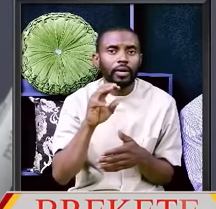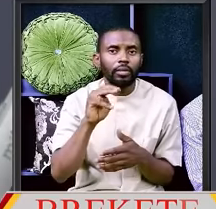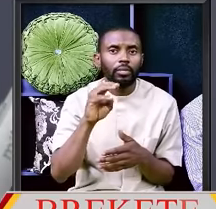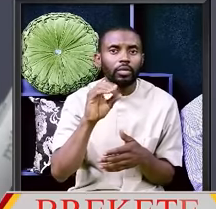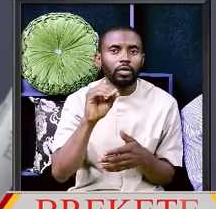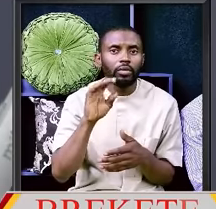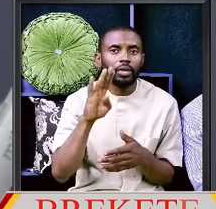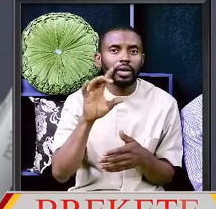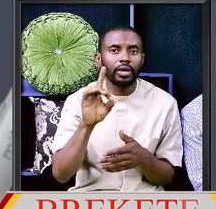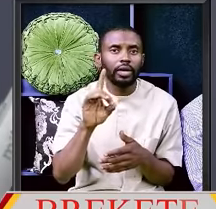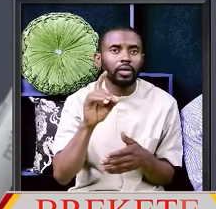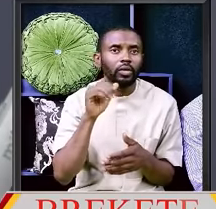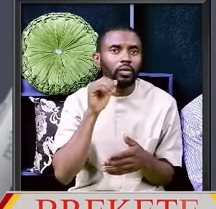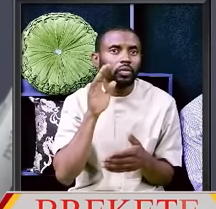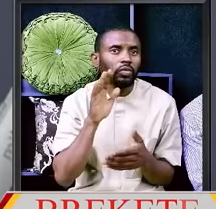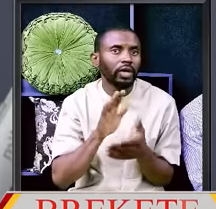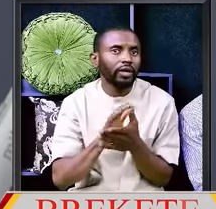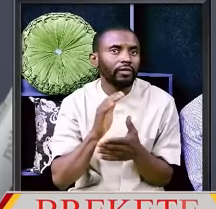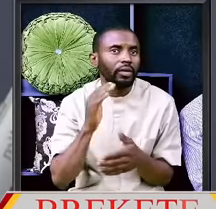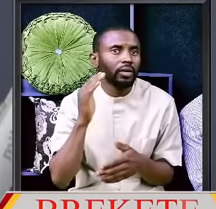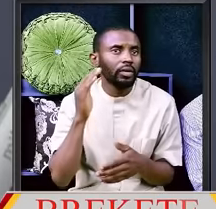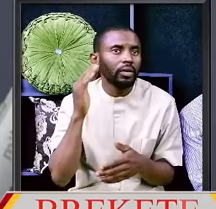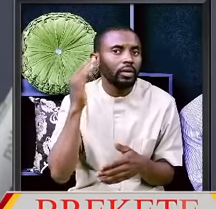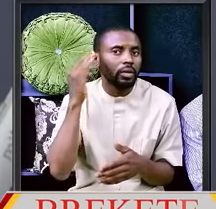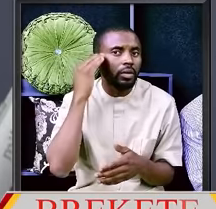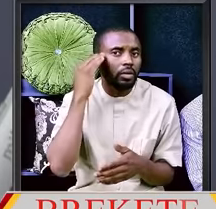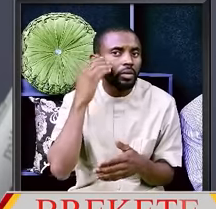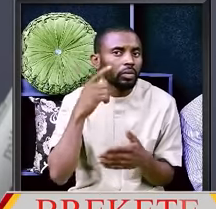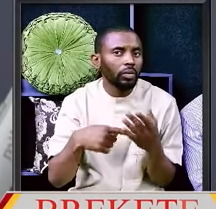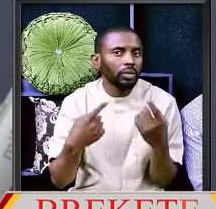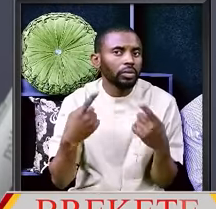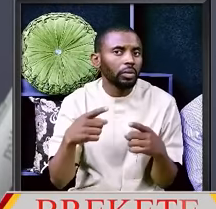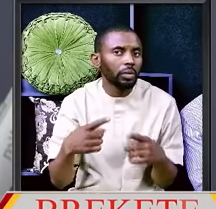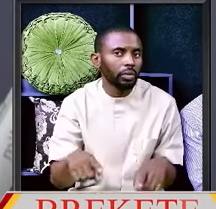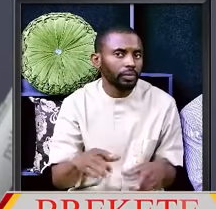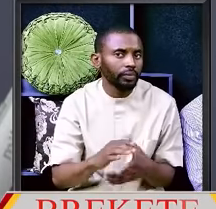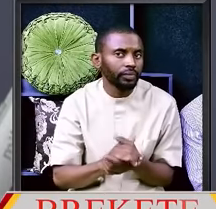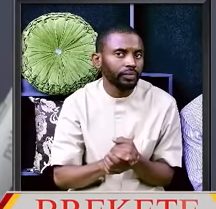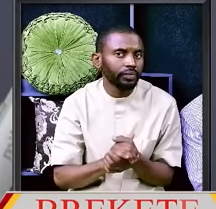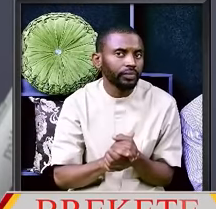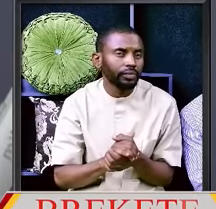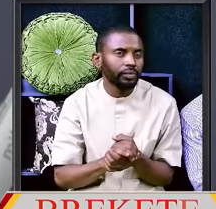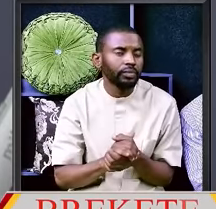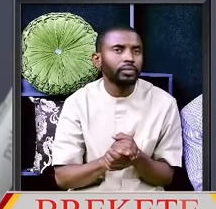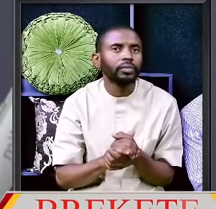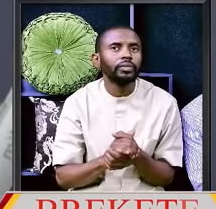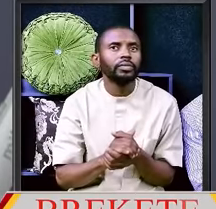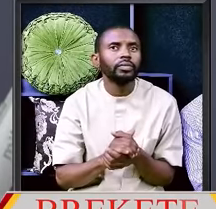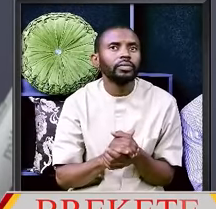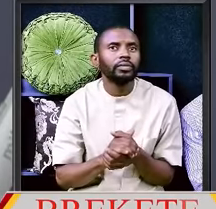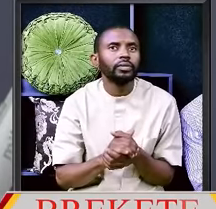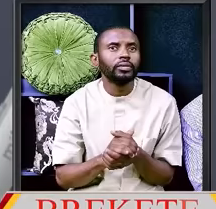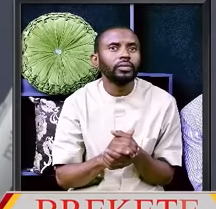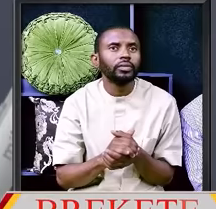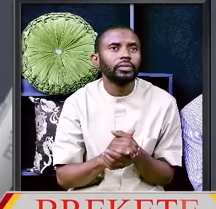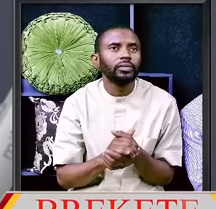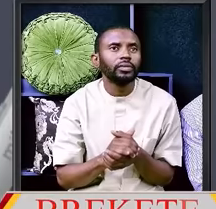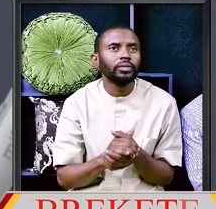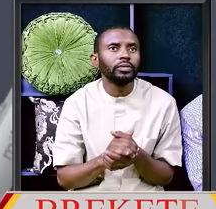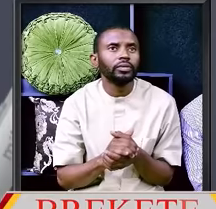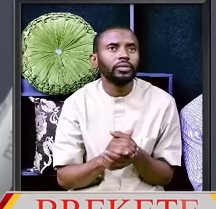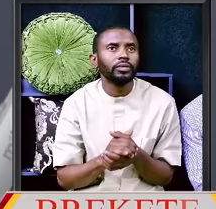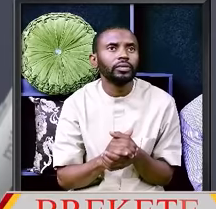Mohbad’s wife let us know what was going on. Started this justice for Mohbad. Then after